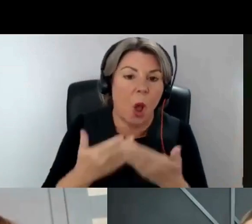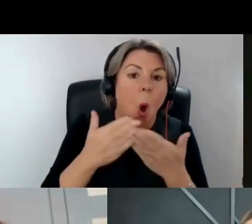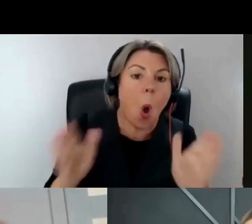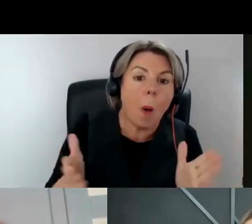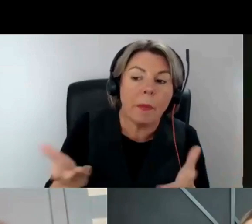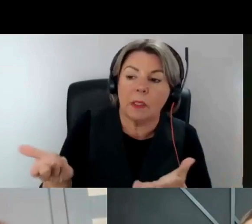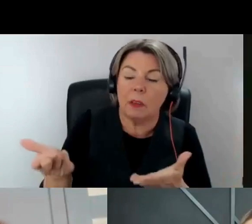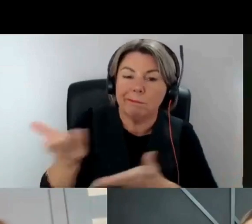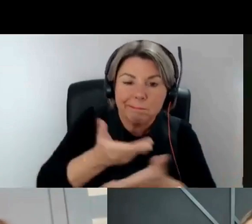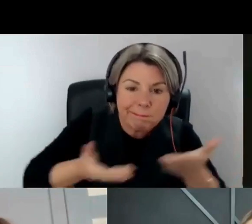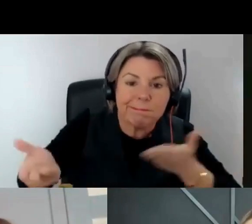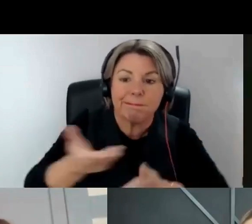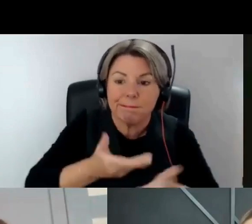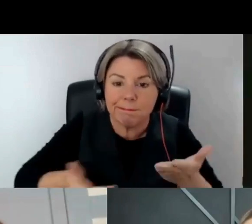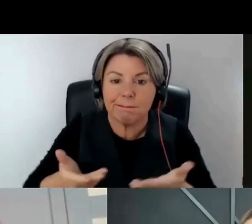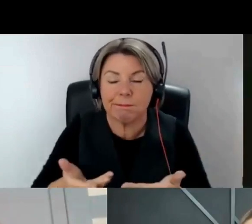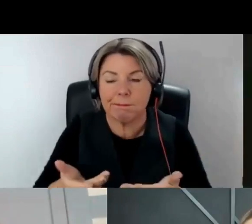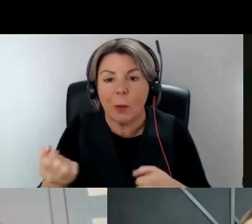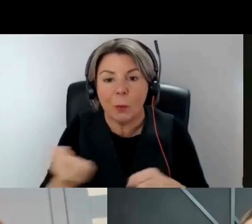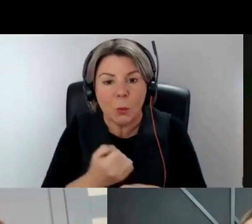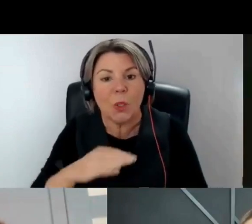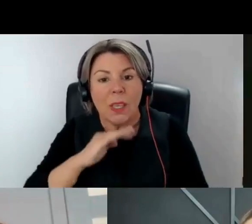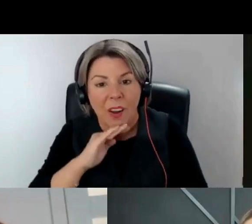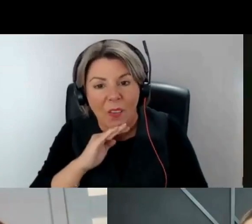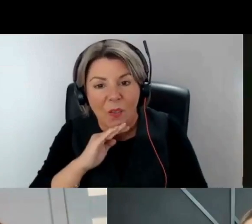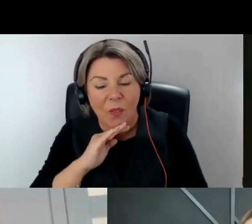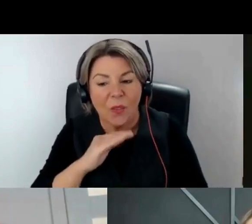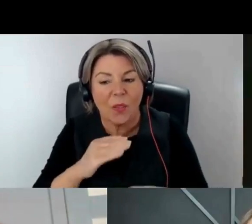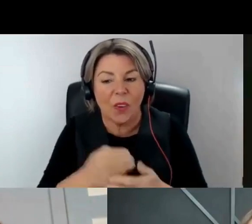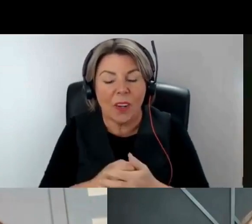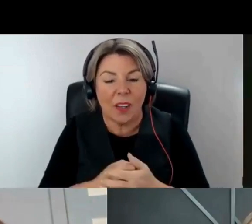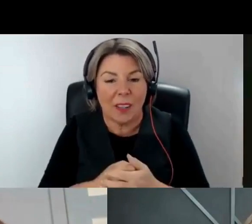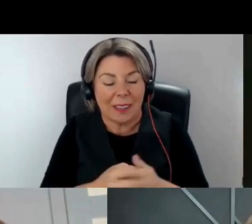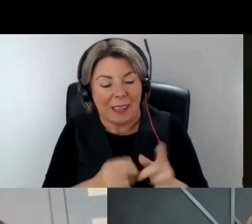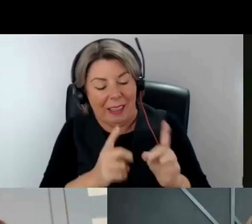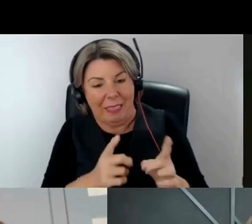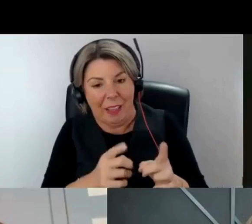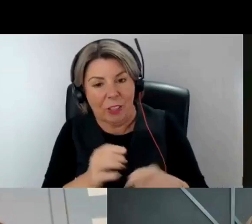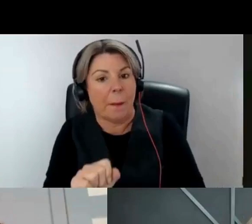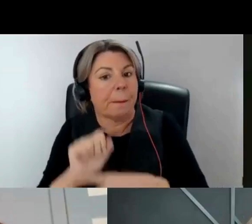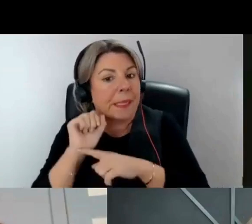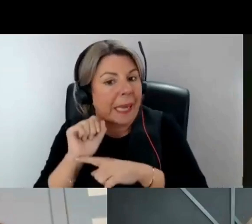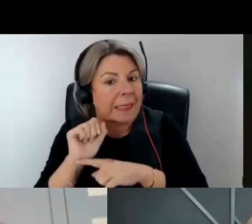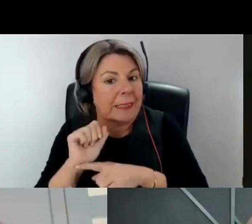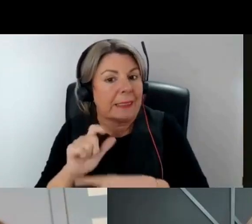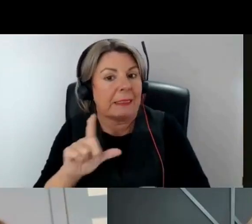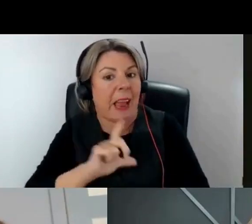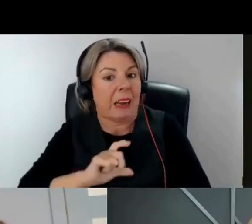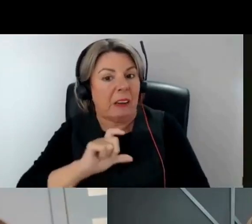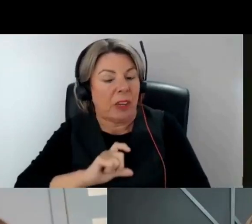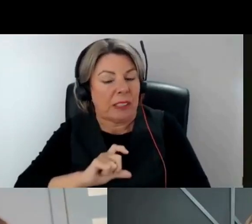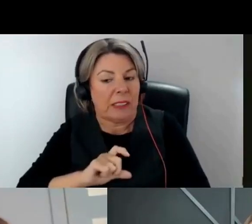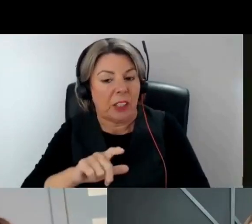discussion. But are we doing enough? And when ladies asking about, should this be a protected characteristic? Should there be some